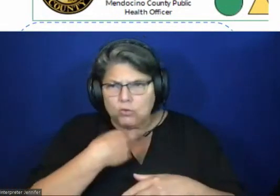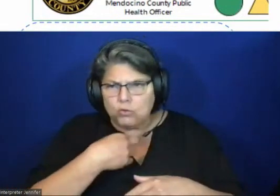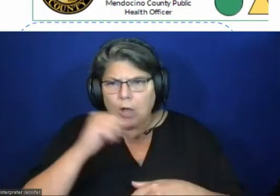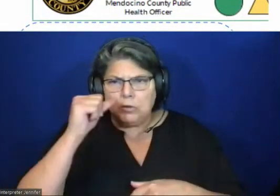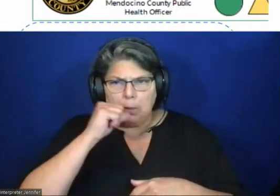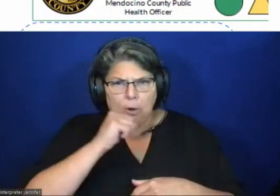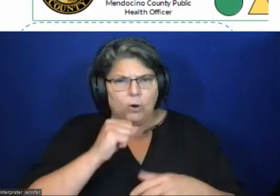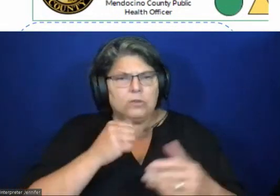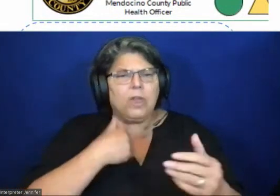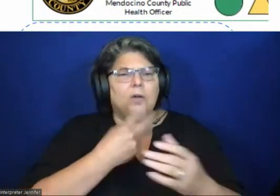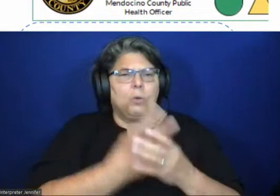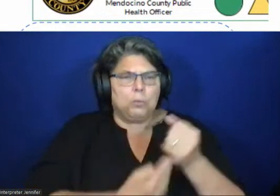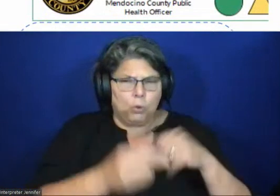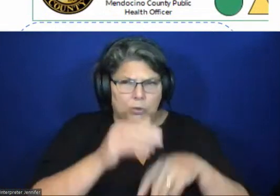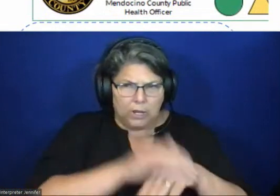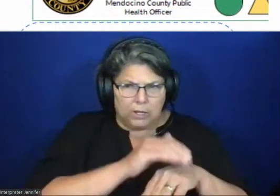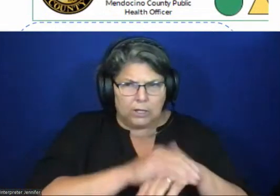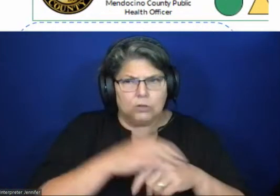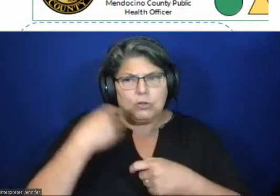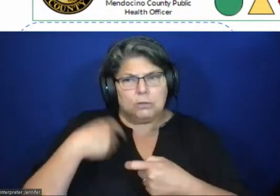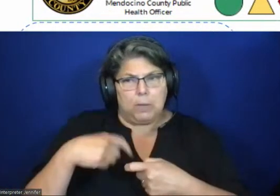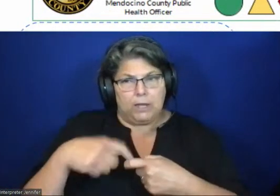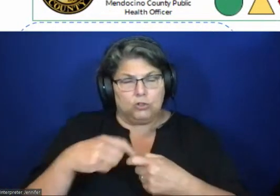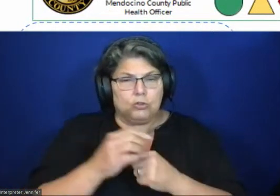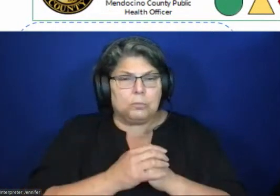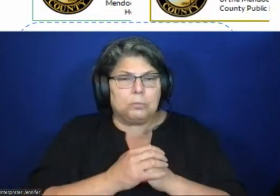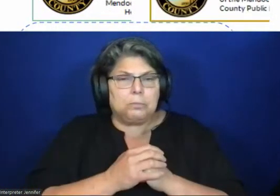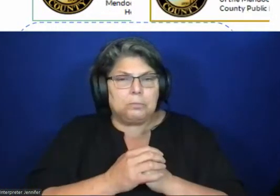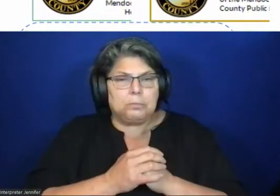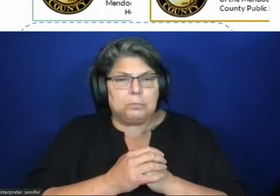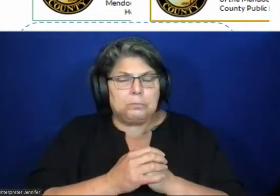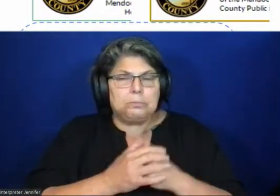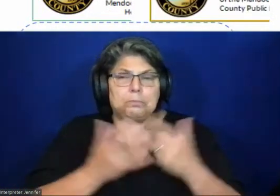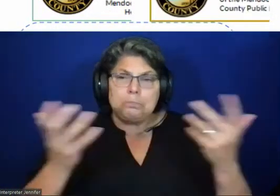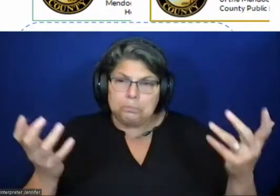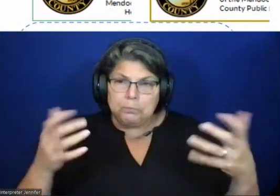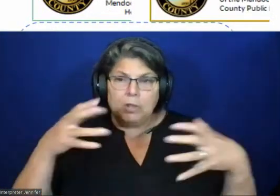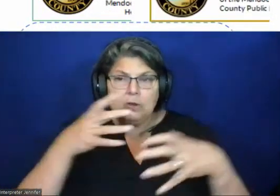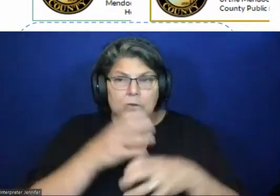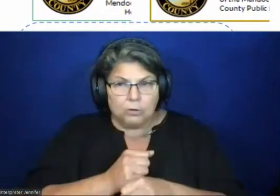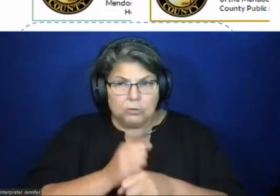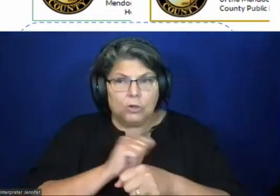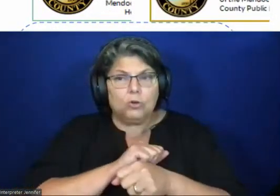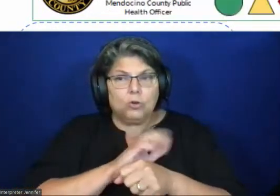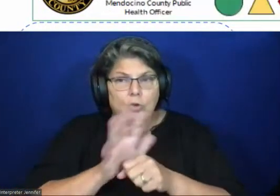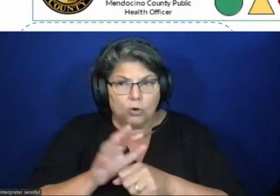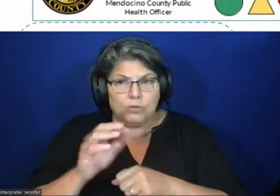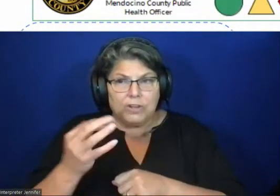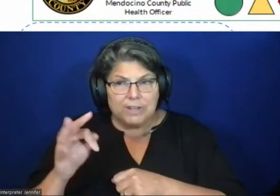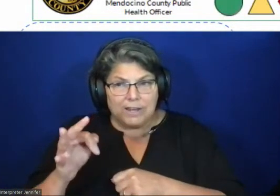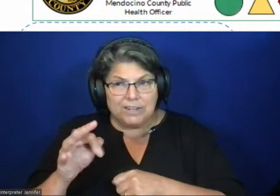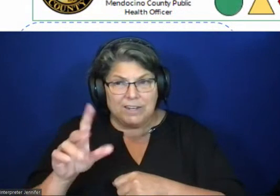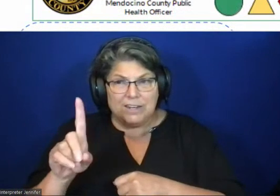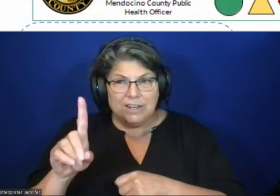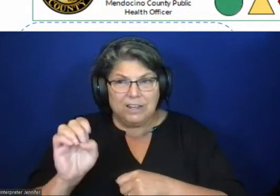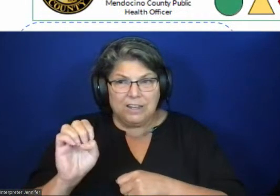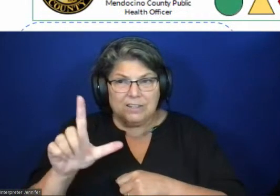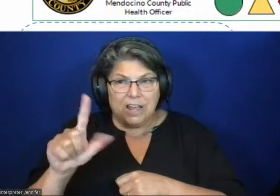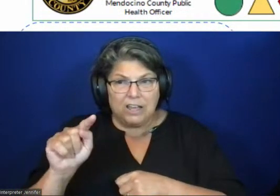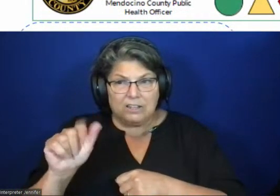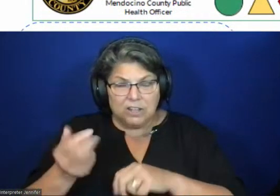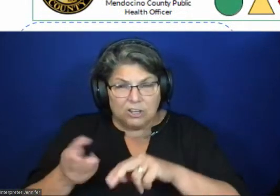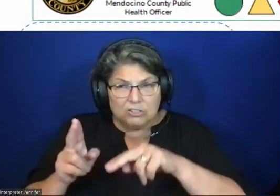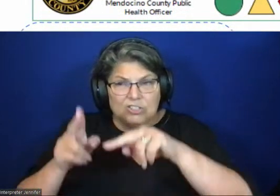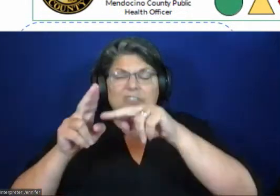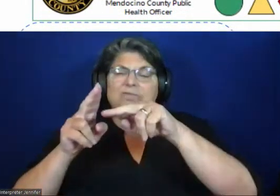both English and Spanish. So in summary, COVID-19 Delta surge continues, nearly